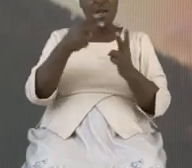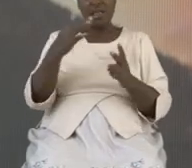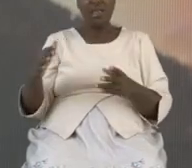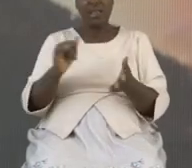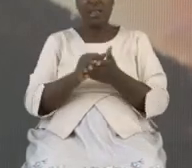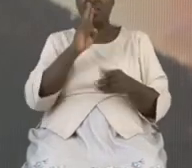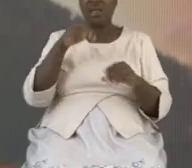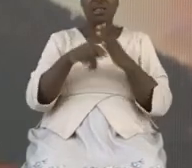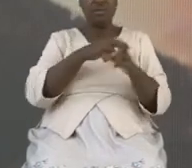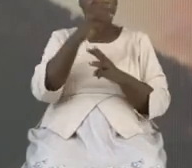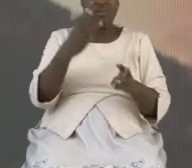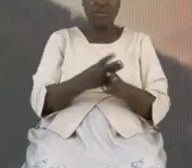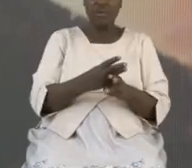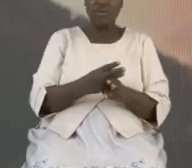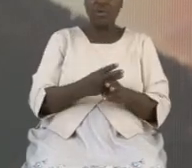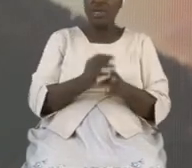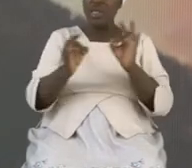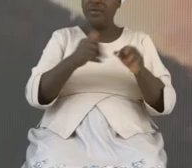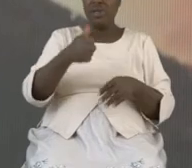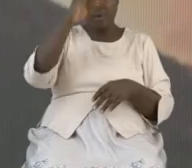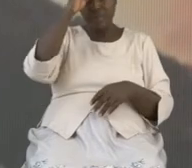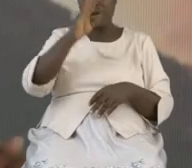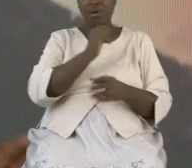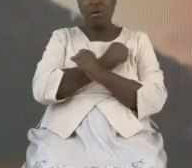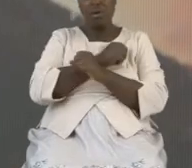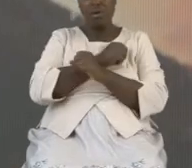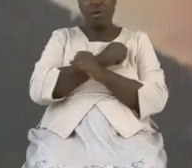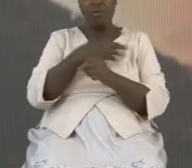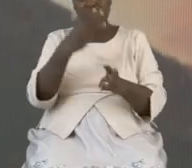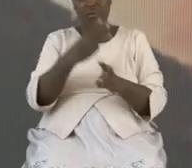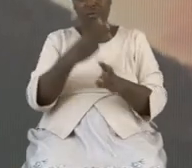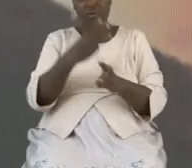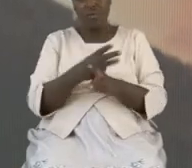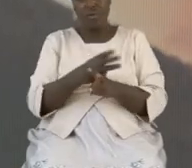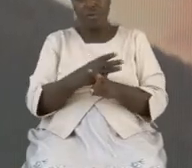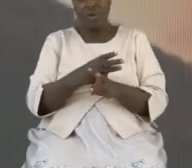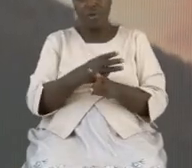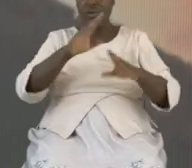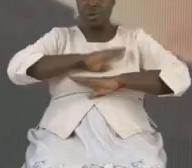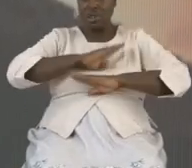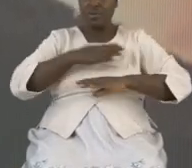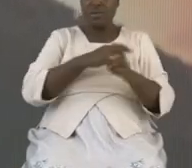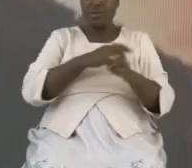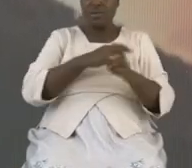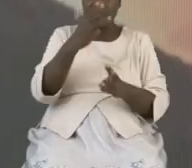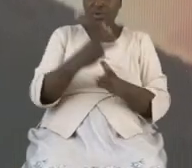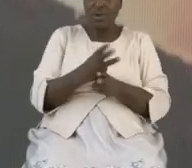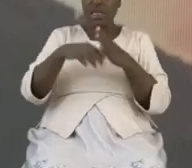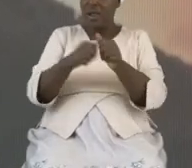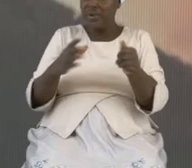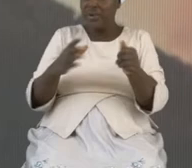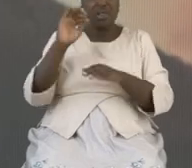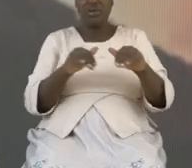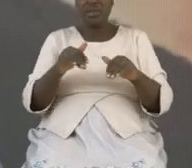world. If any man love the world and wants to please the world in everything he does, and